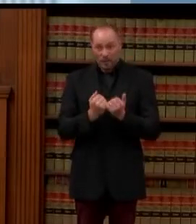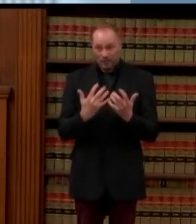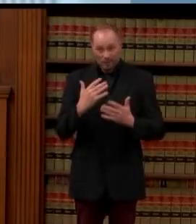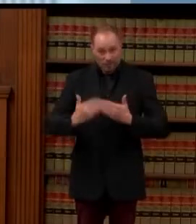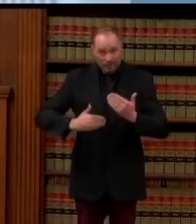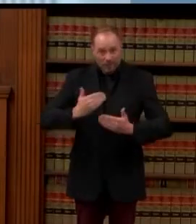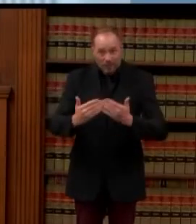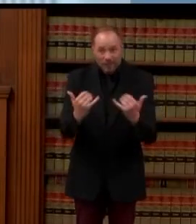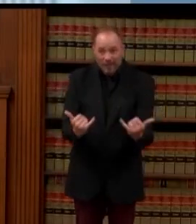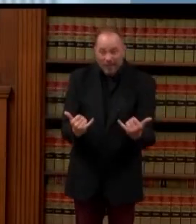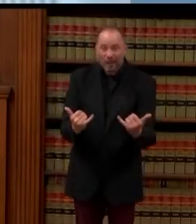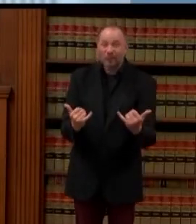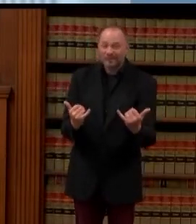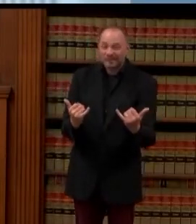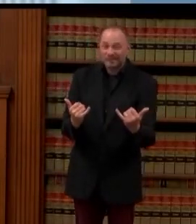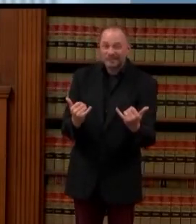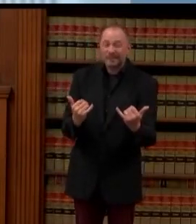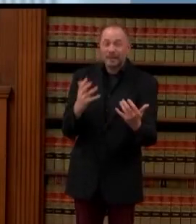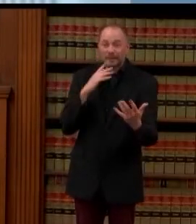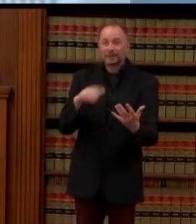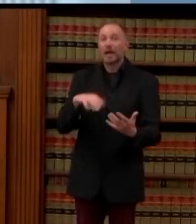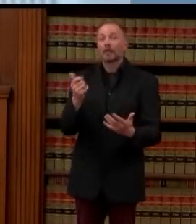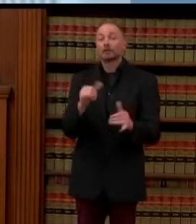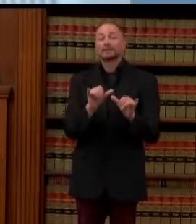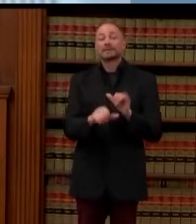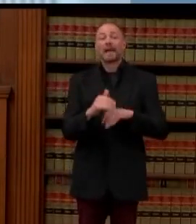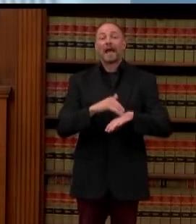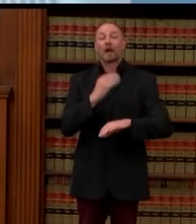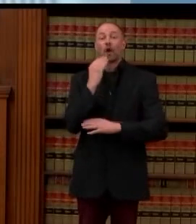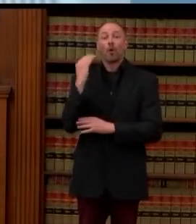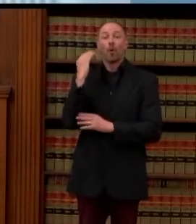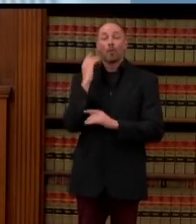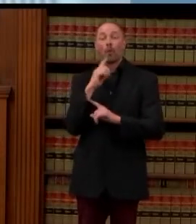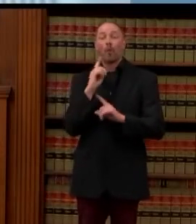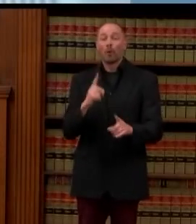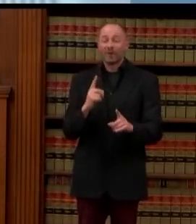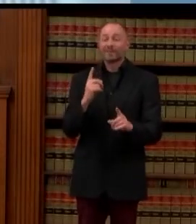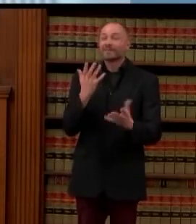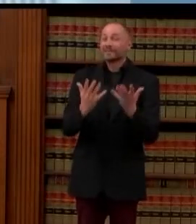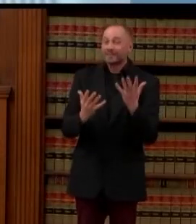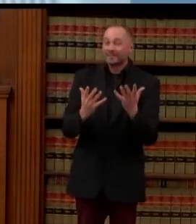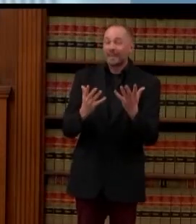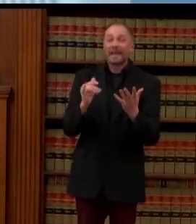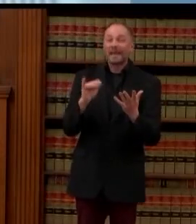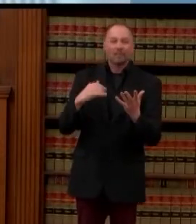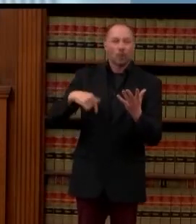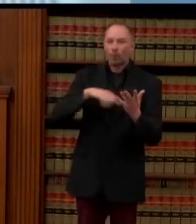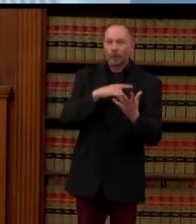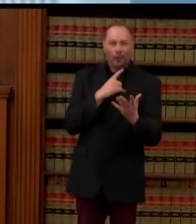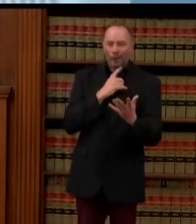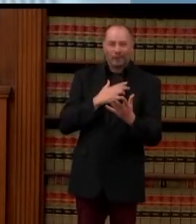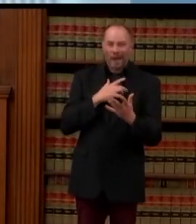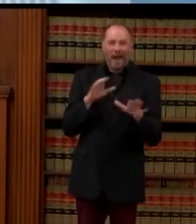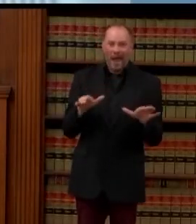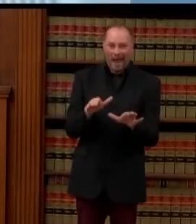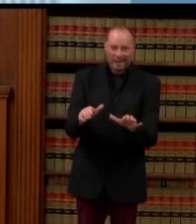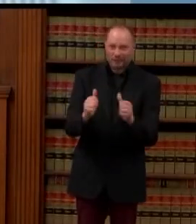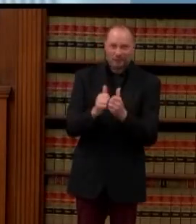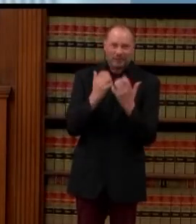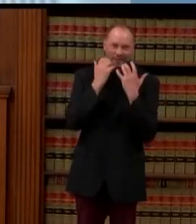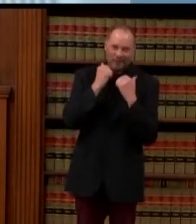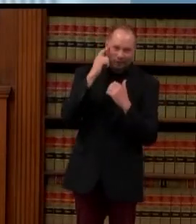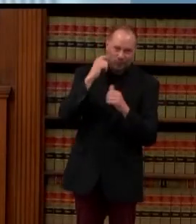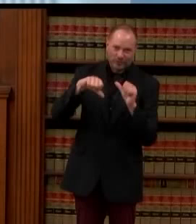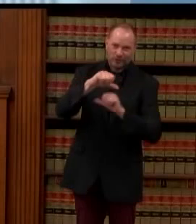now, there's another stay-at-home order in our future unless we act with urgency and care for one